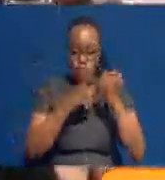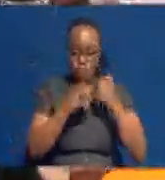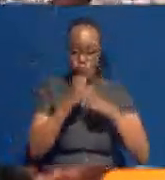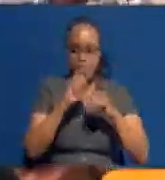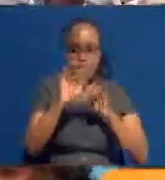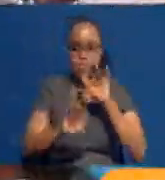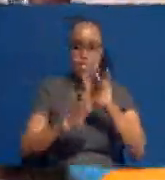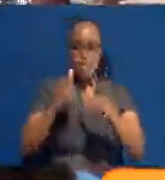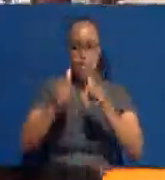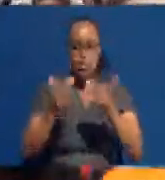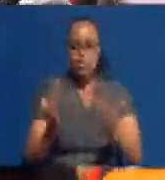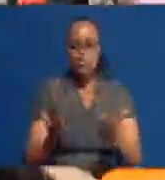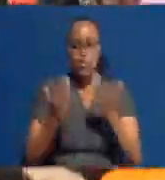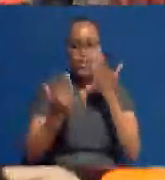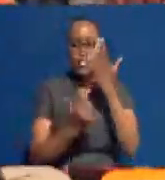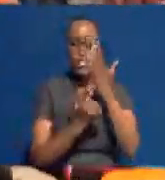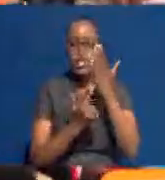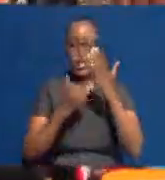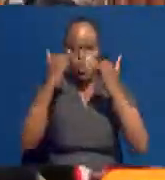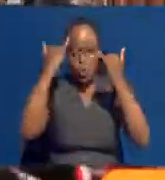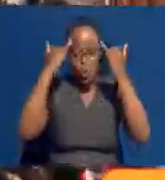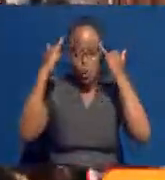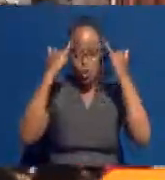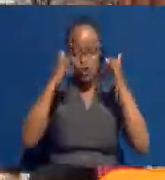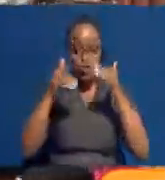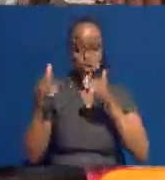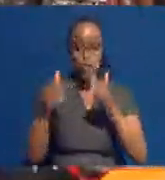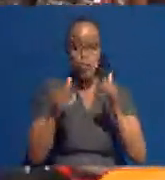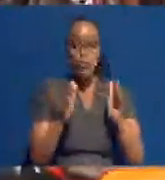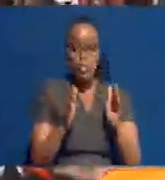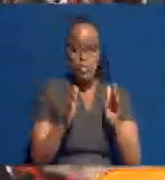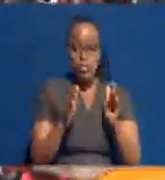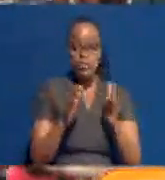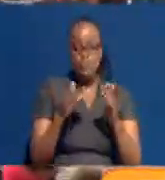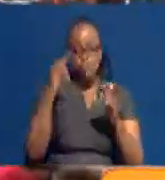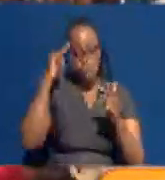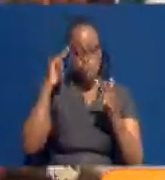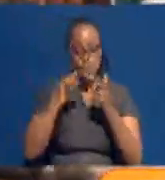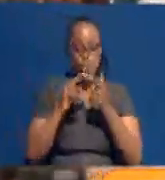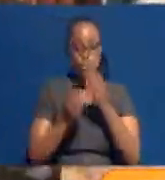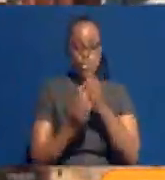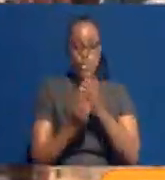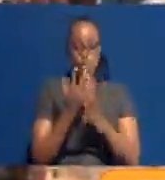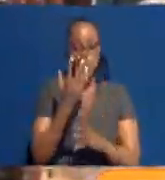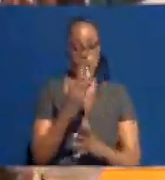steps that will promote technological innovation opportunities for growth.